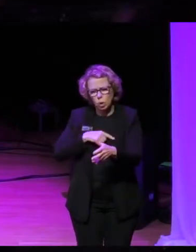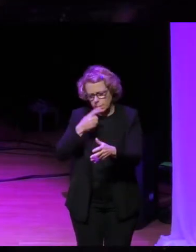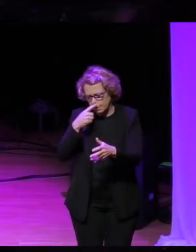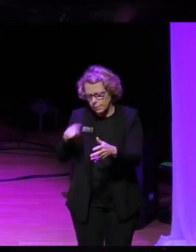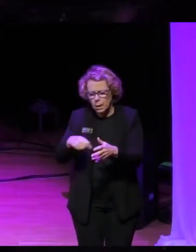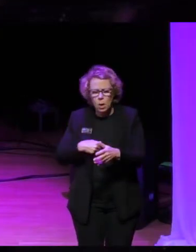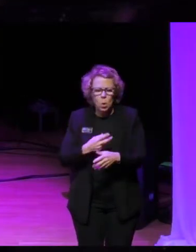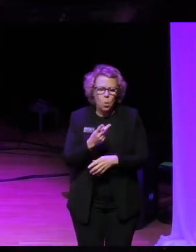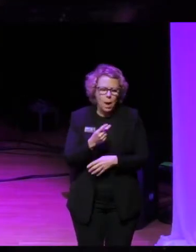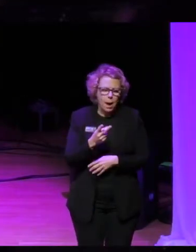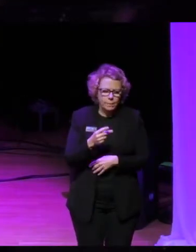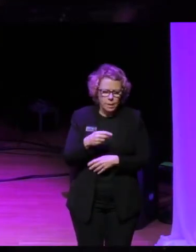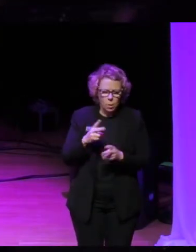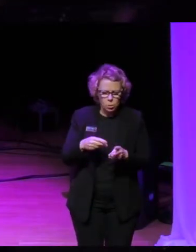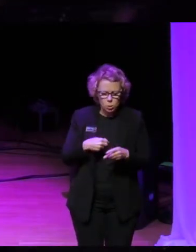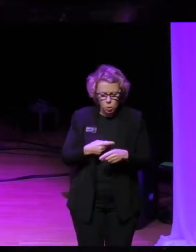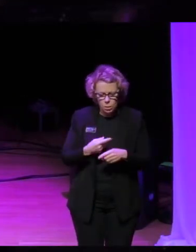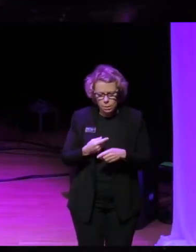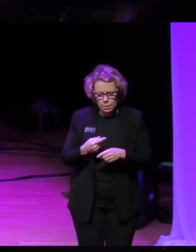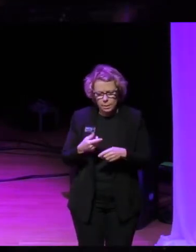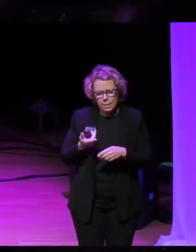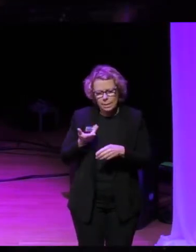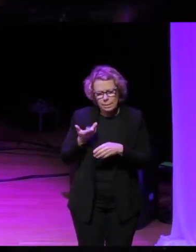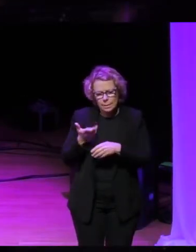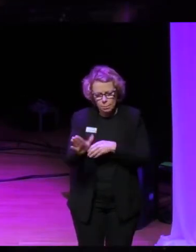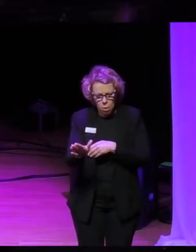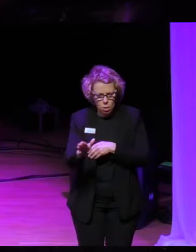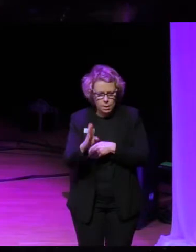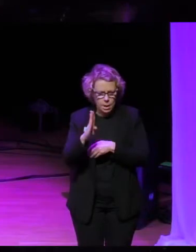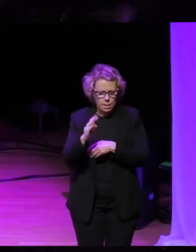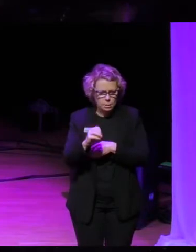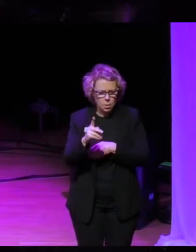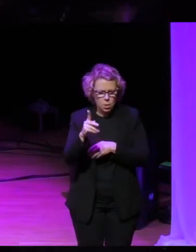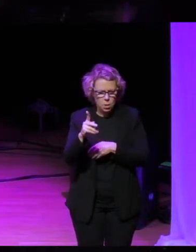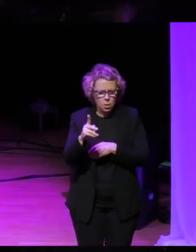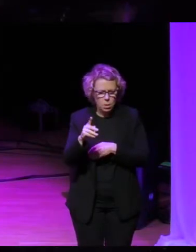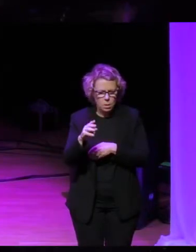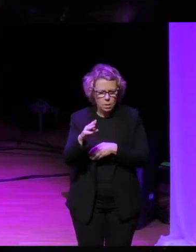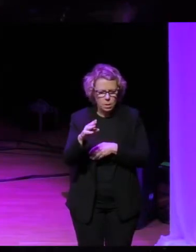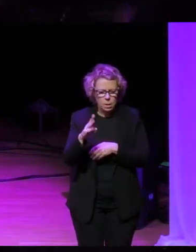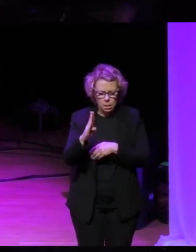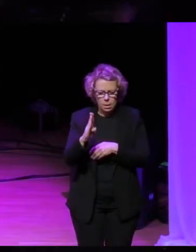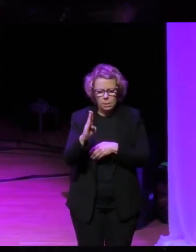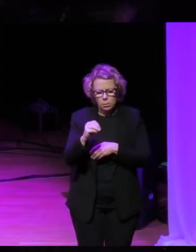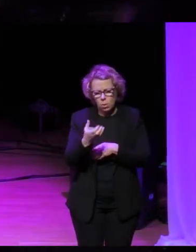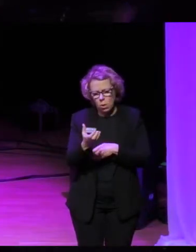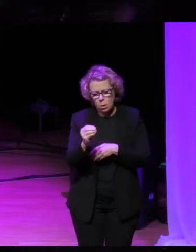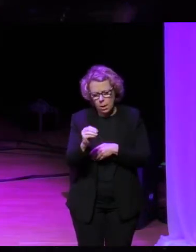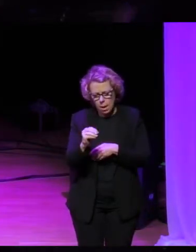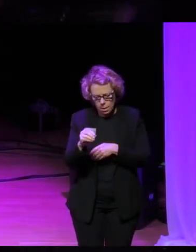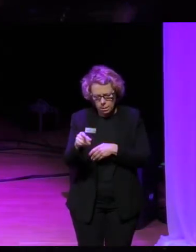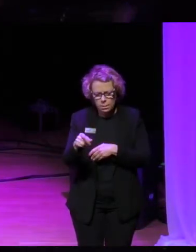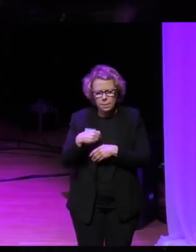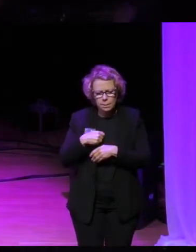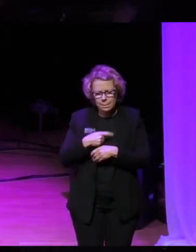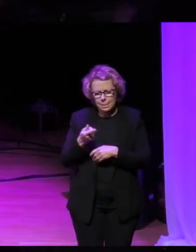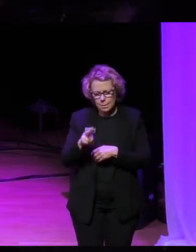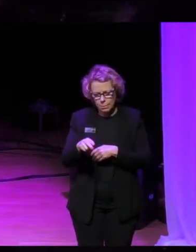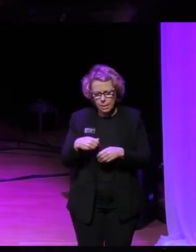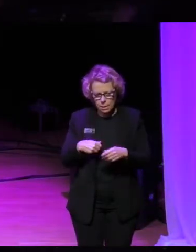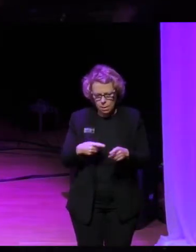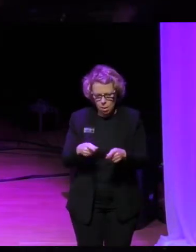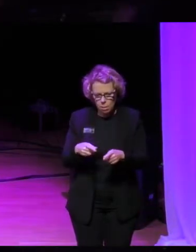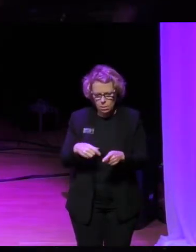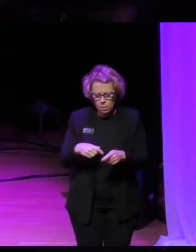like rescinding DACA, the protections for undocumented immigrants who are brought to the States as children.